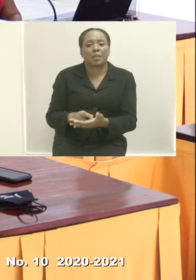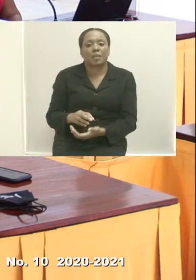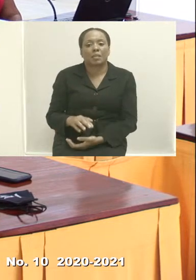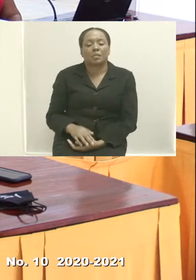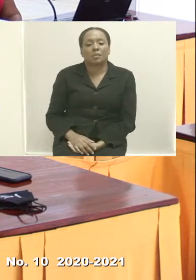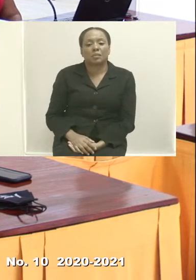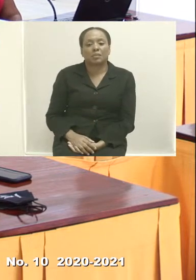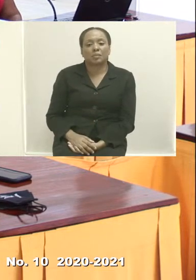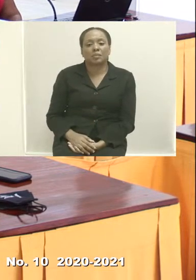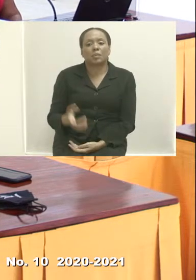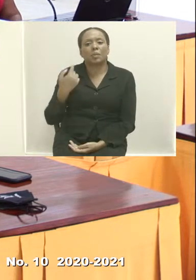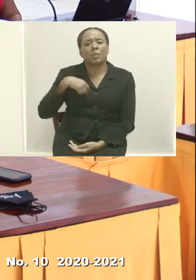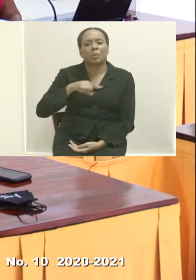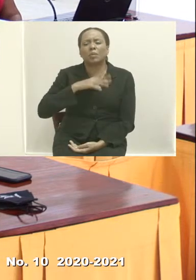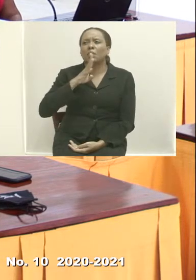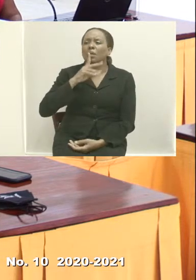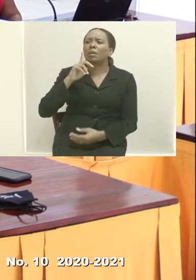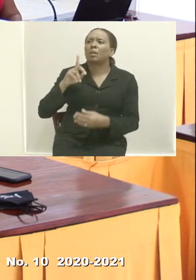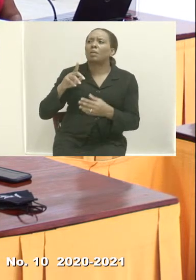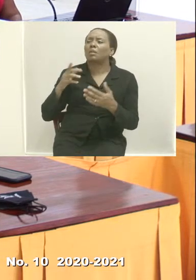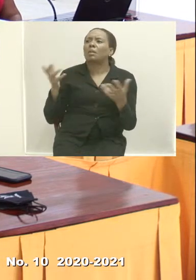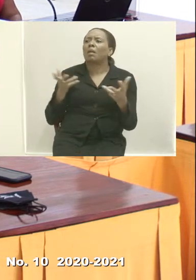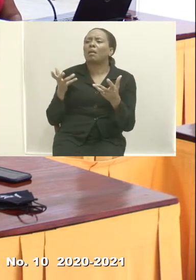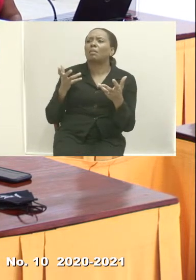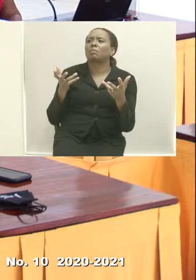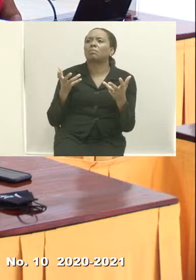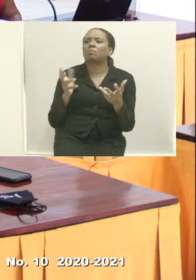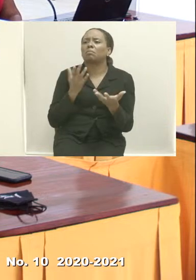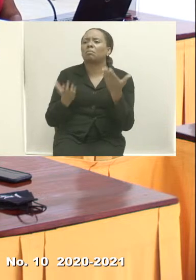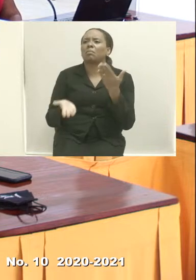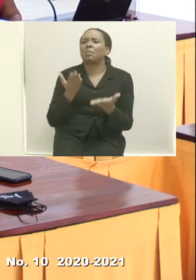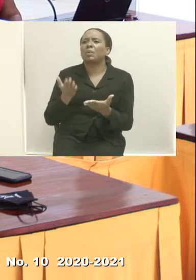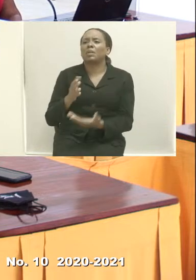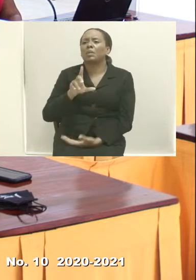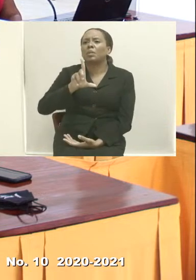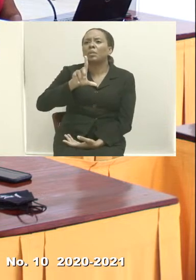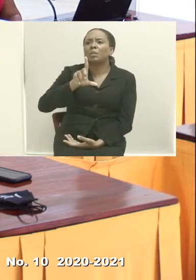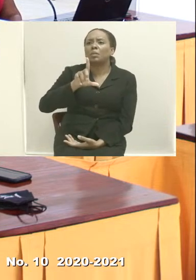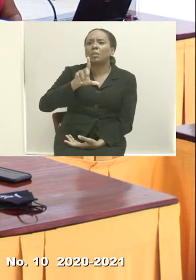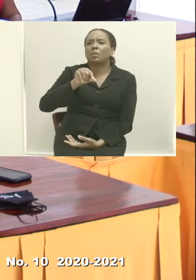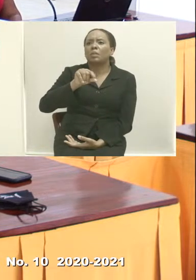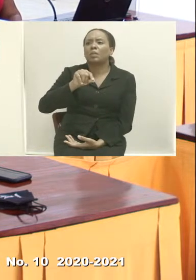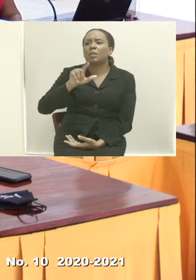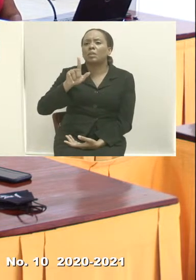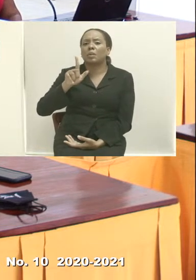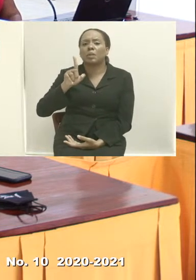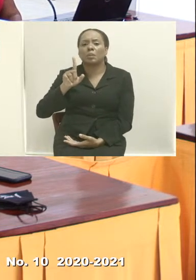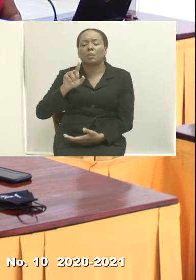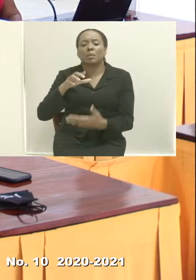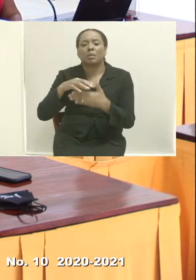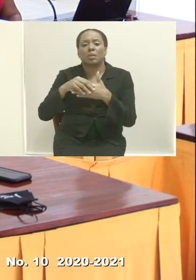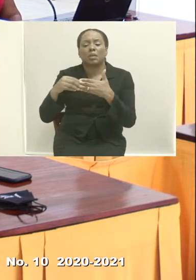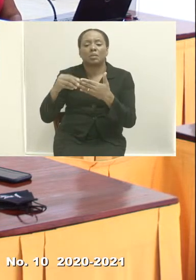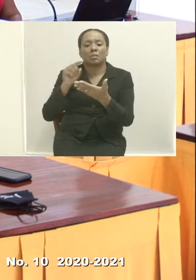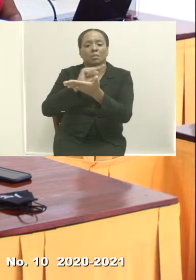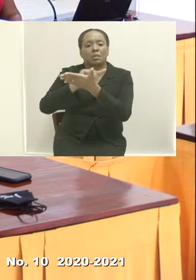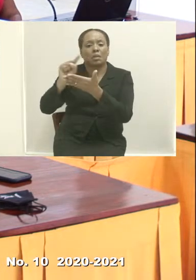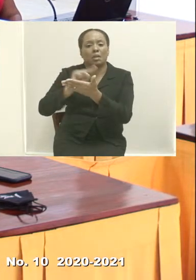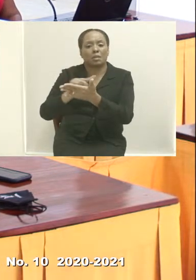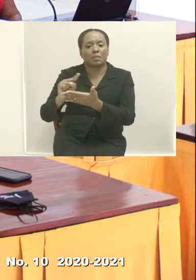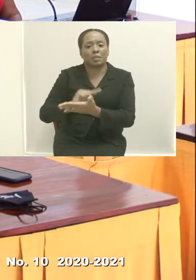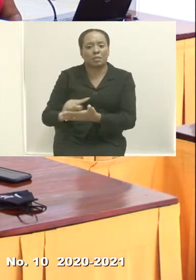talking about something in the vicinity of $20, $21 perhaps a week for your